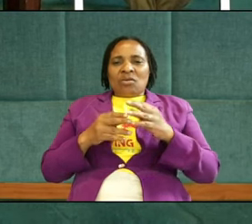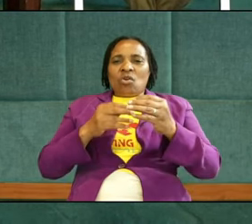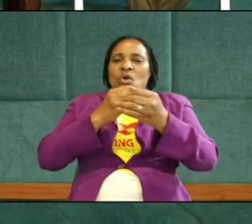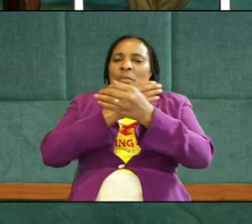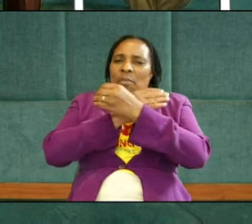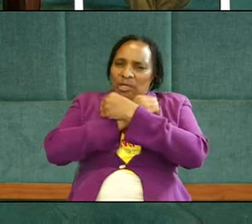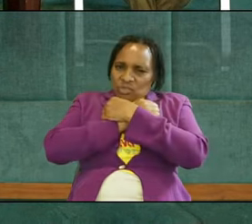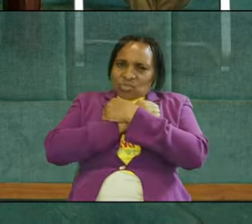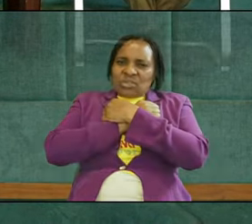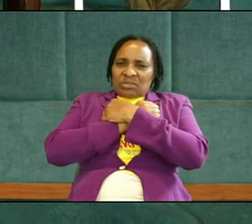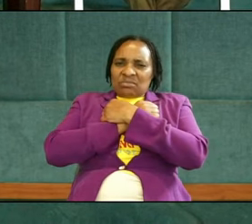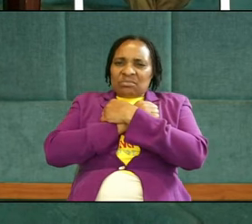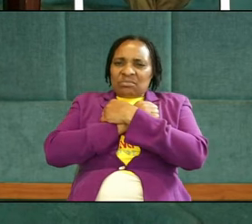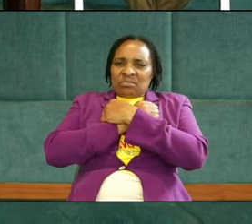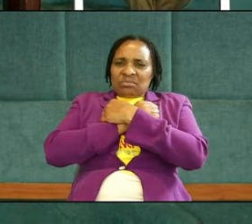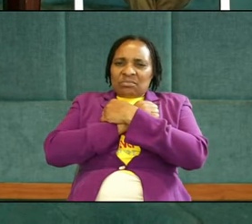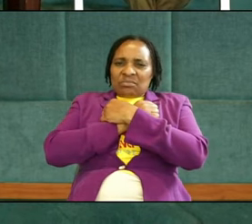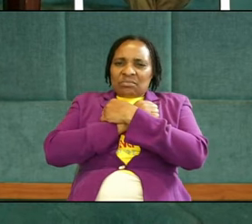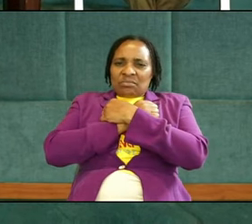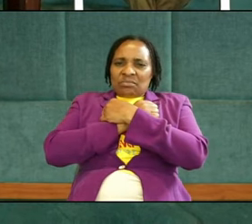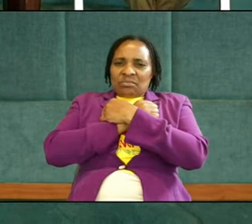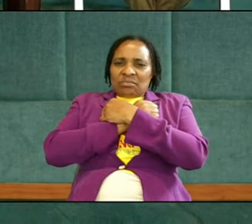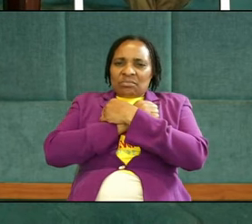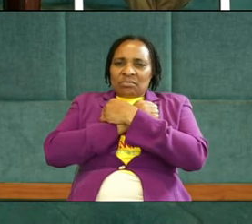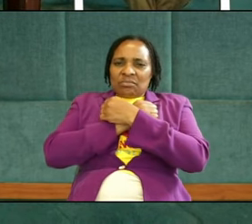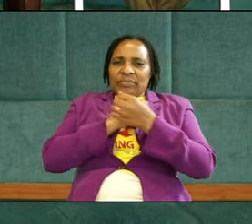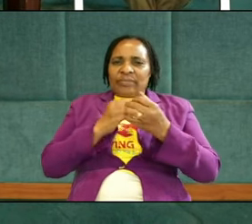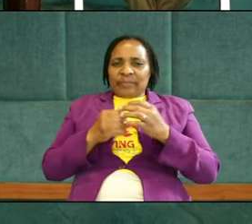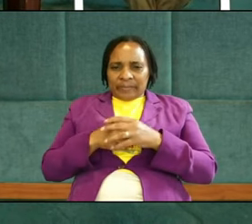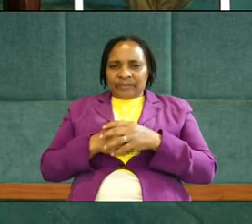Compassion. Compassion, uh-huh.